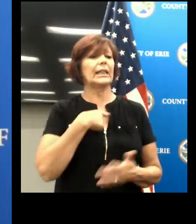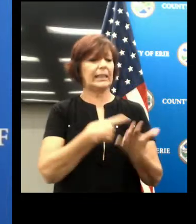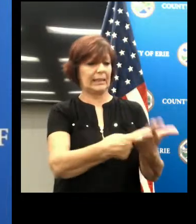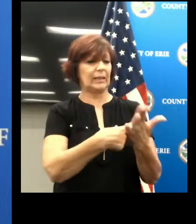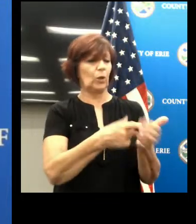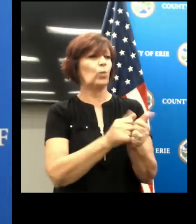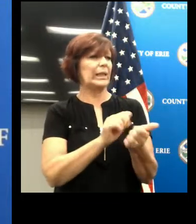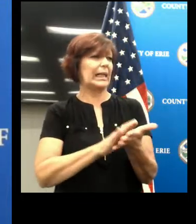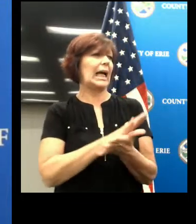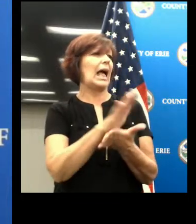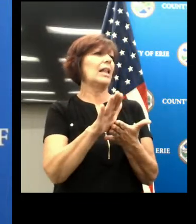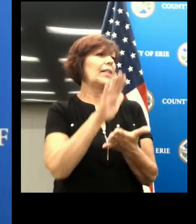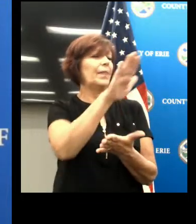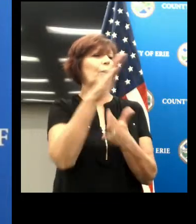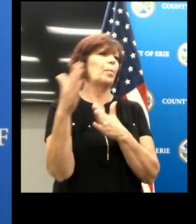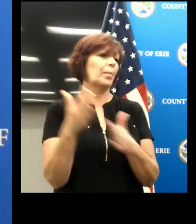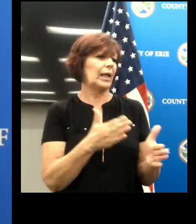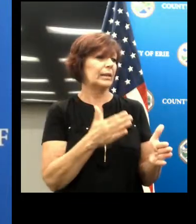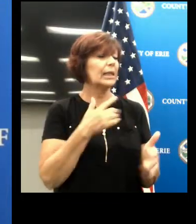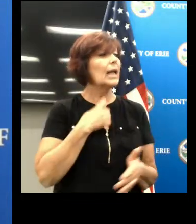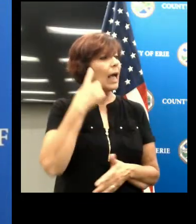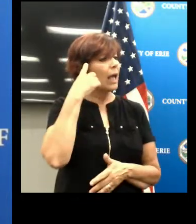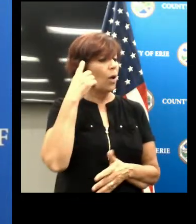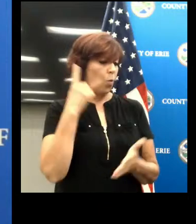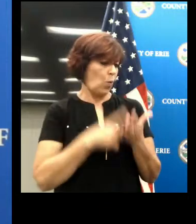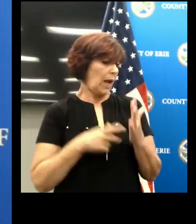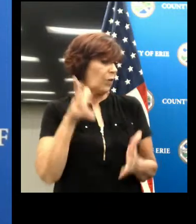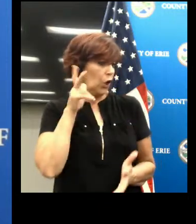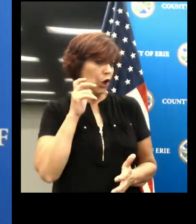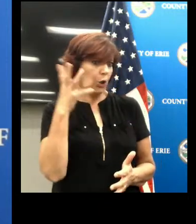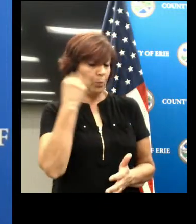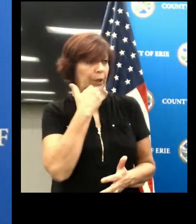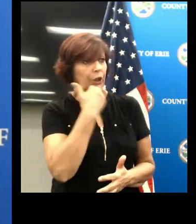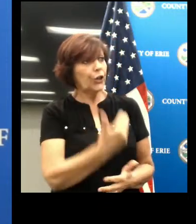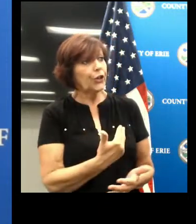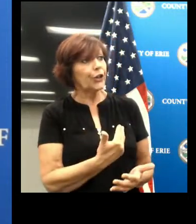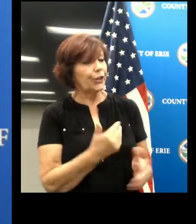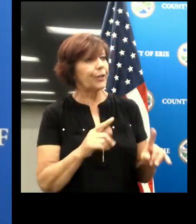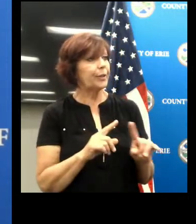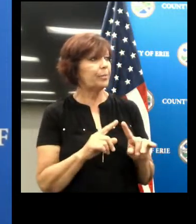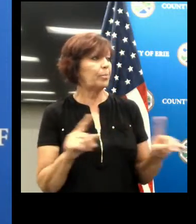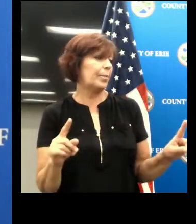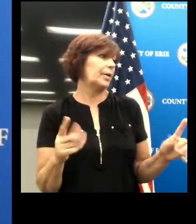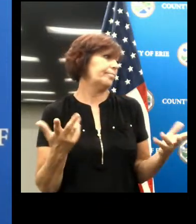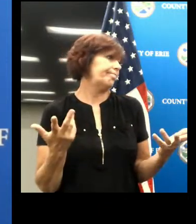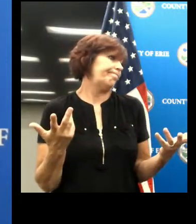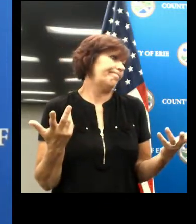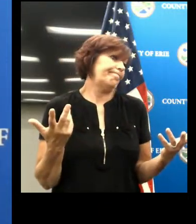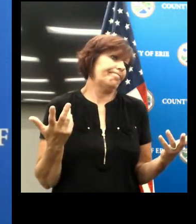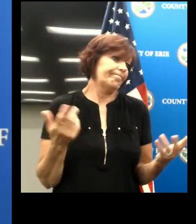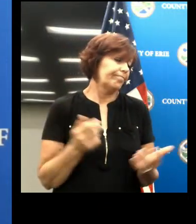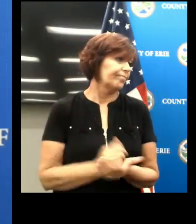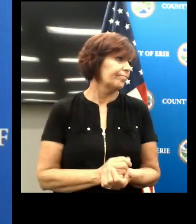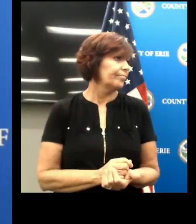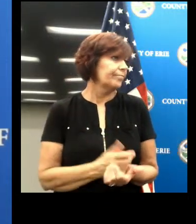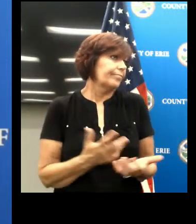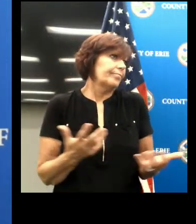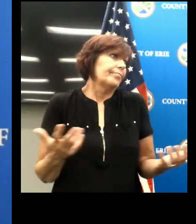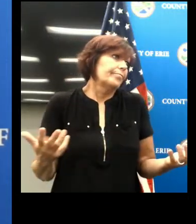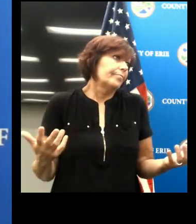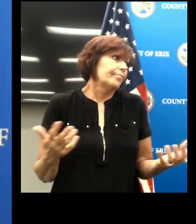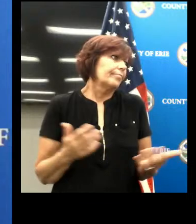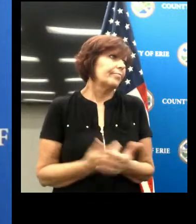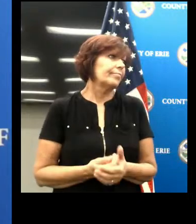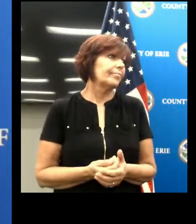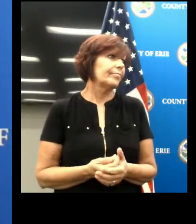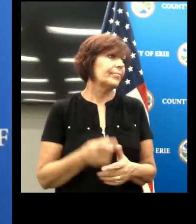number of the colleges and their plans, which I think are, what I've heard, are pretty good. But you